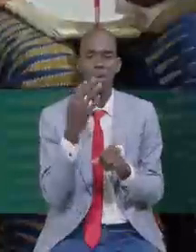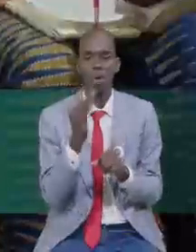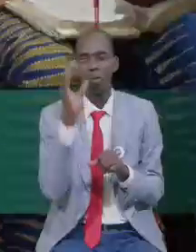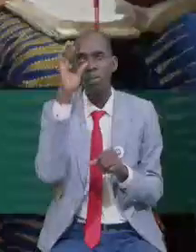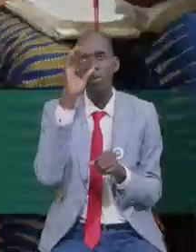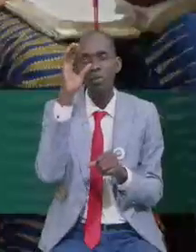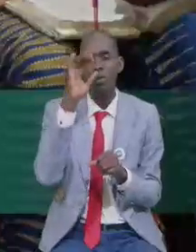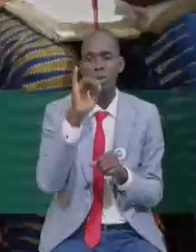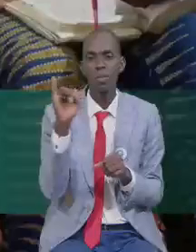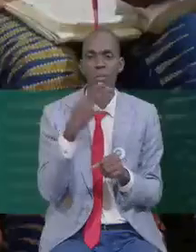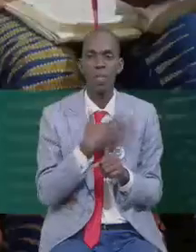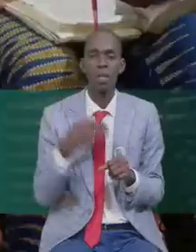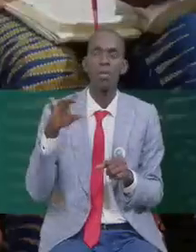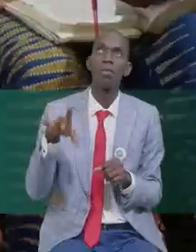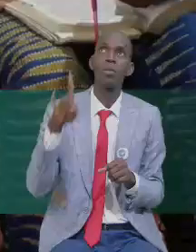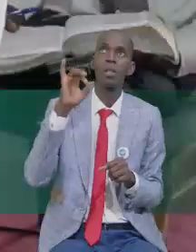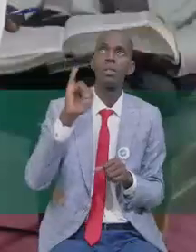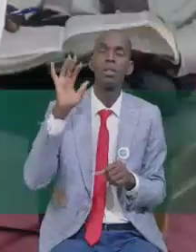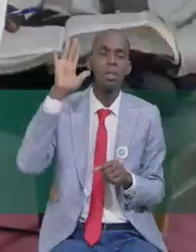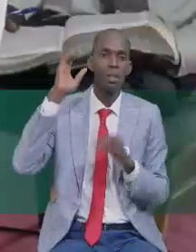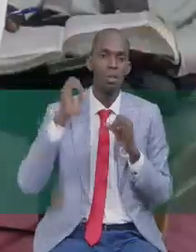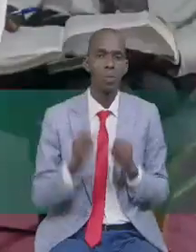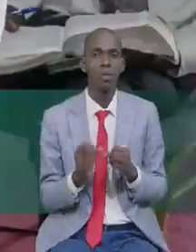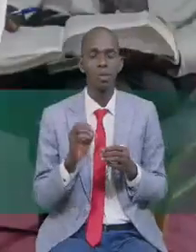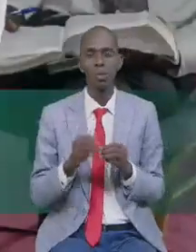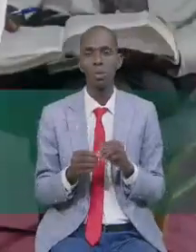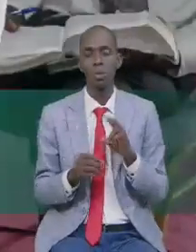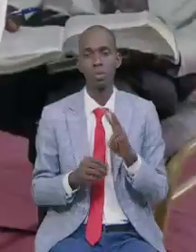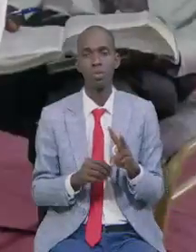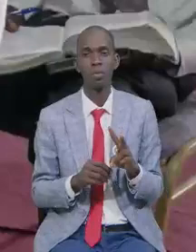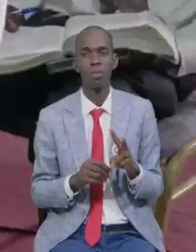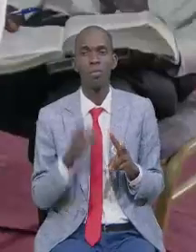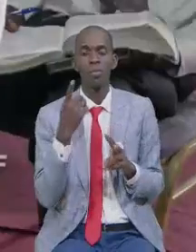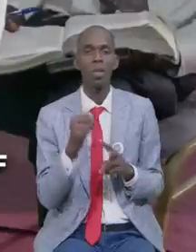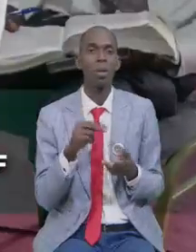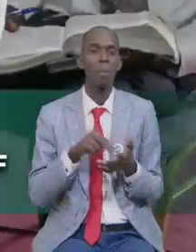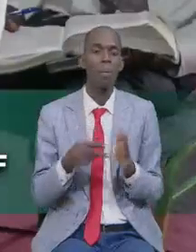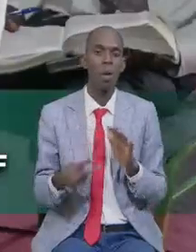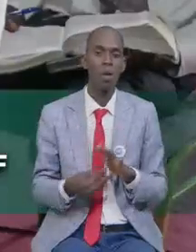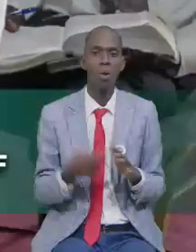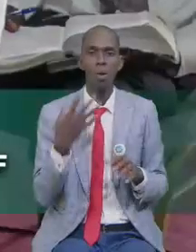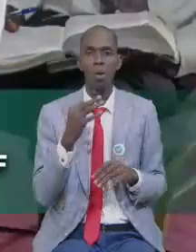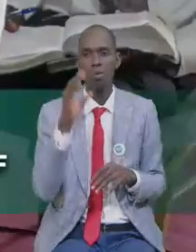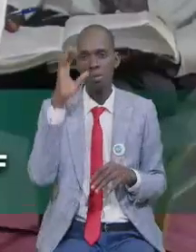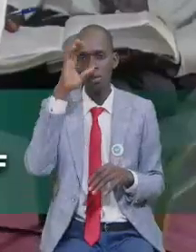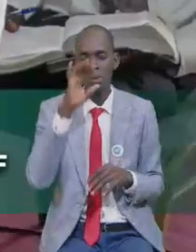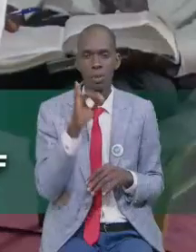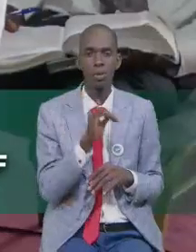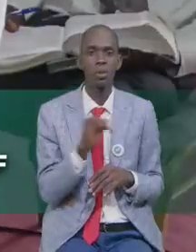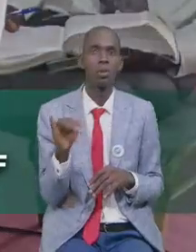and finding his power. Number two, the purpose of seeking